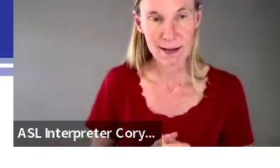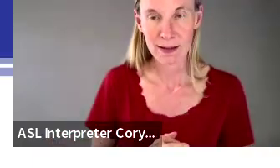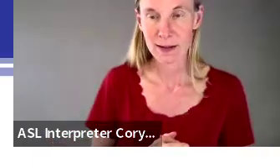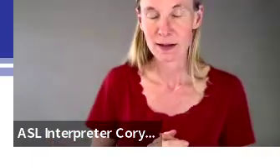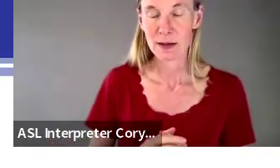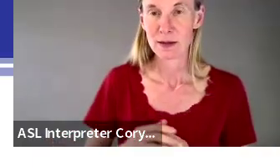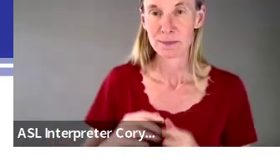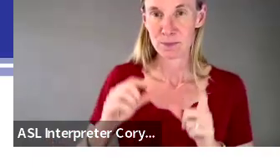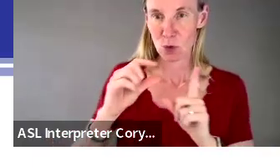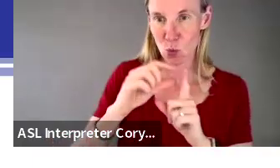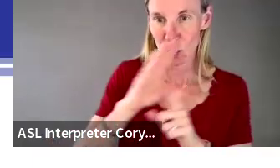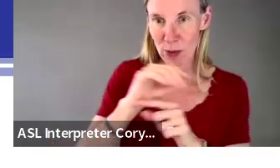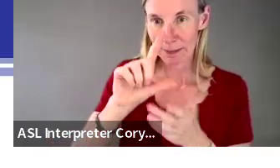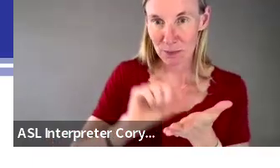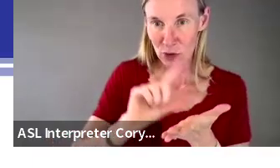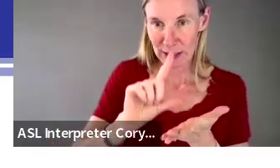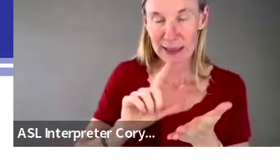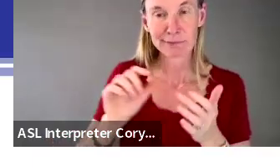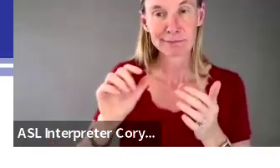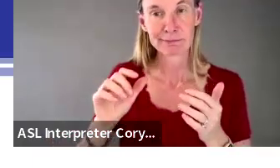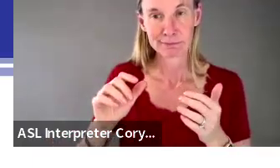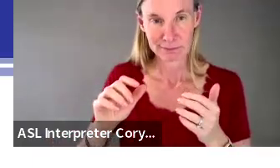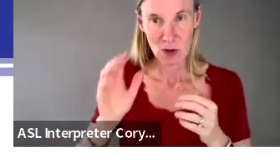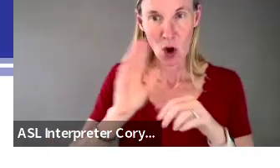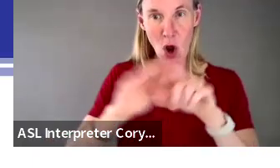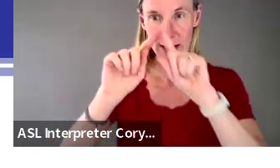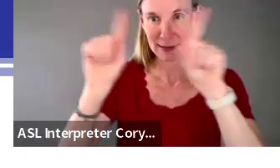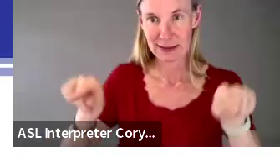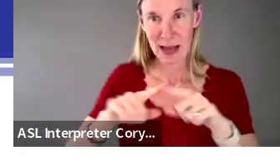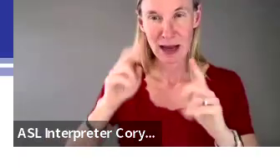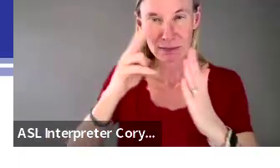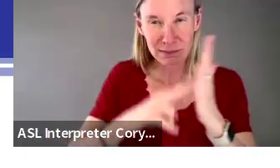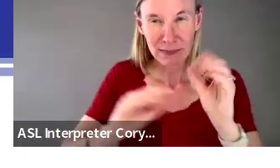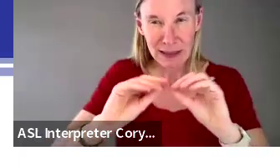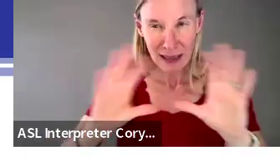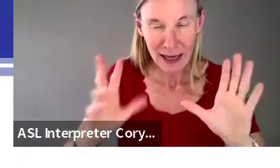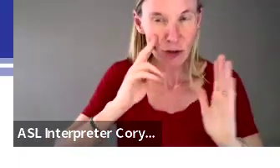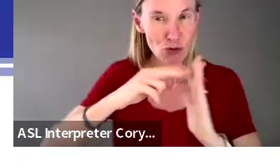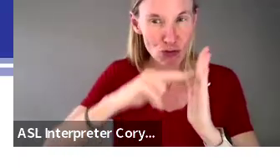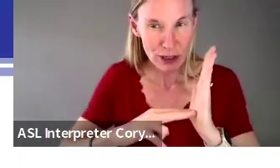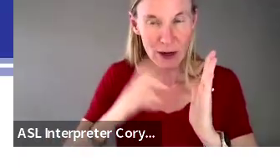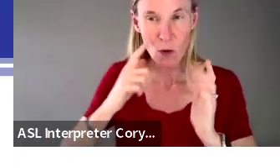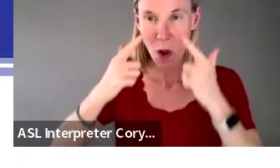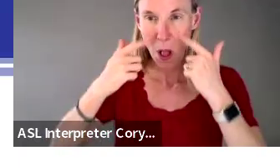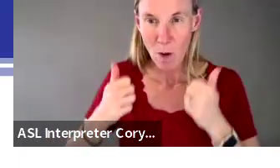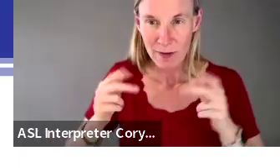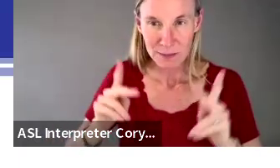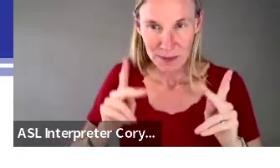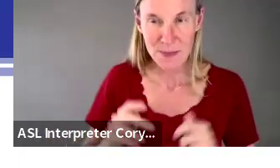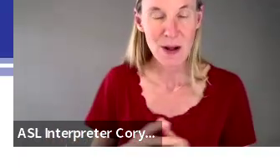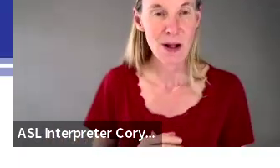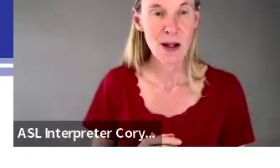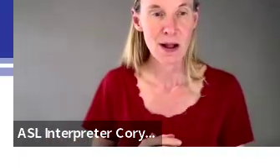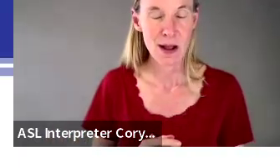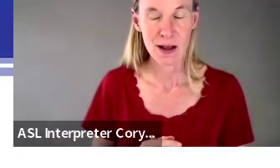wording and print on the signs legible for folks who are low vision? And I'm sure there